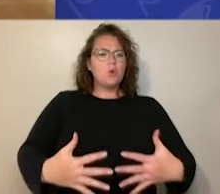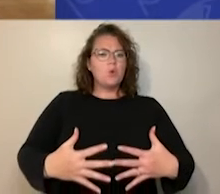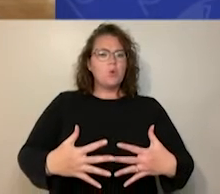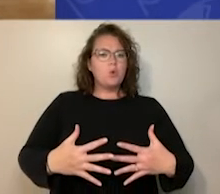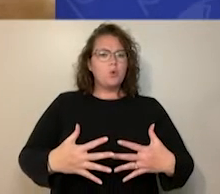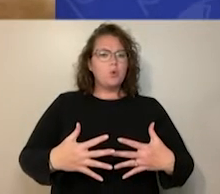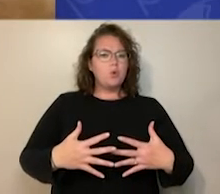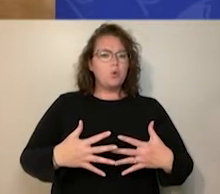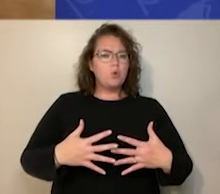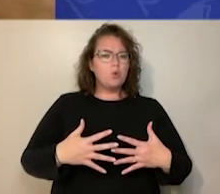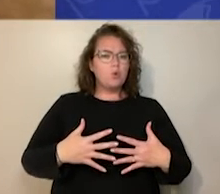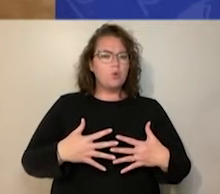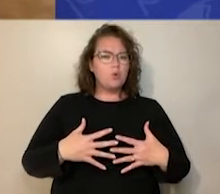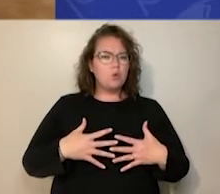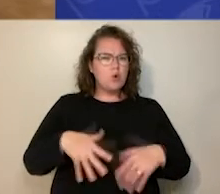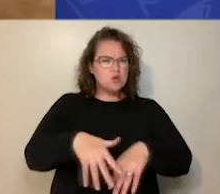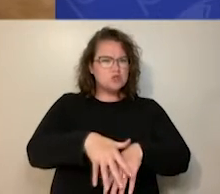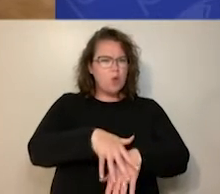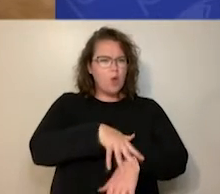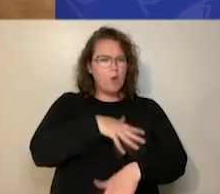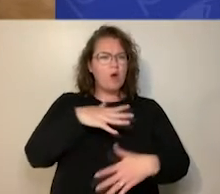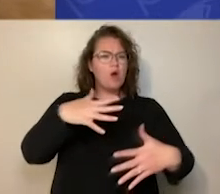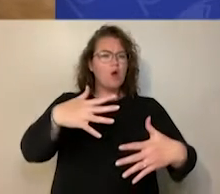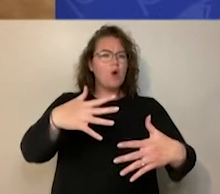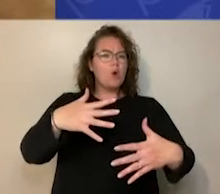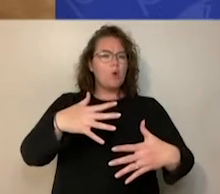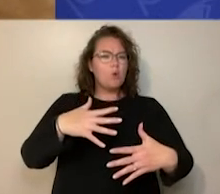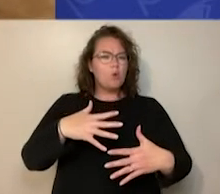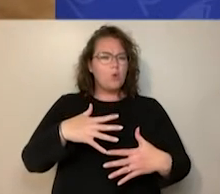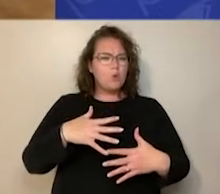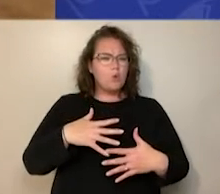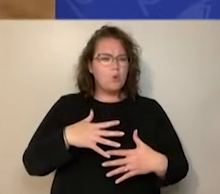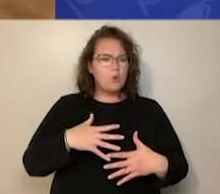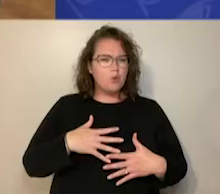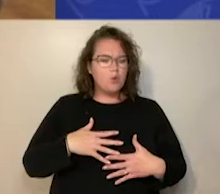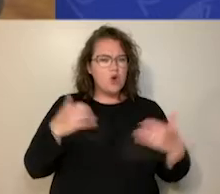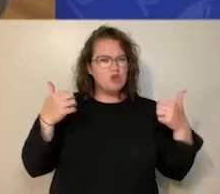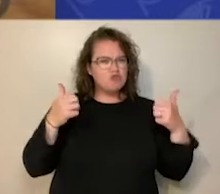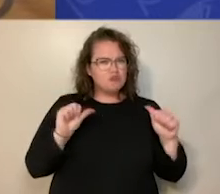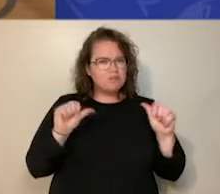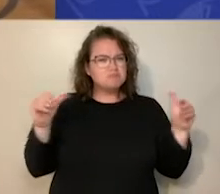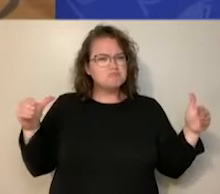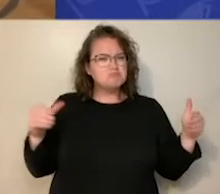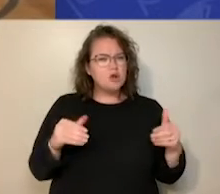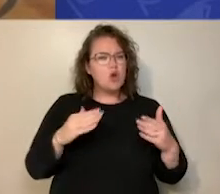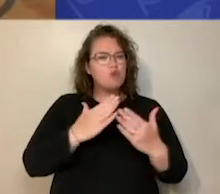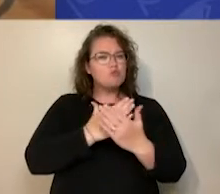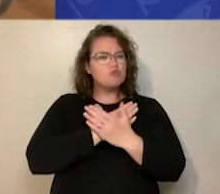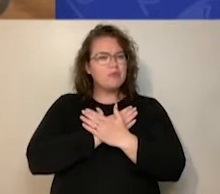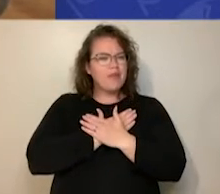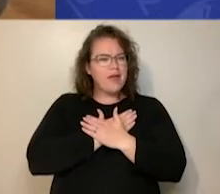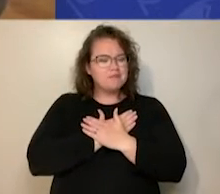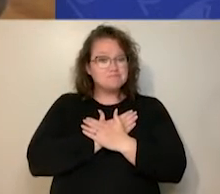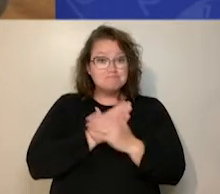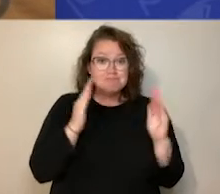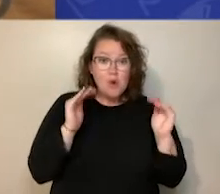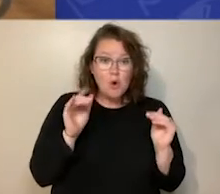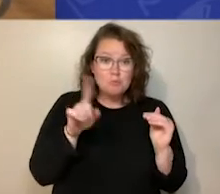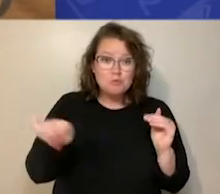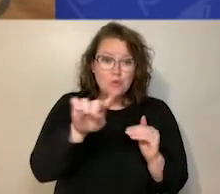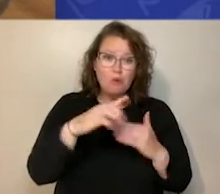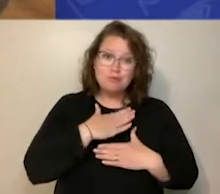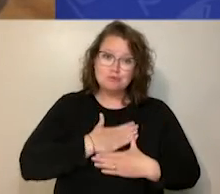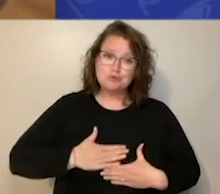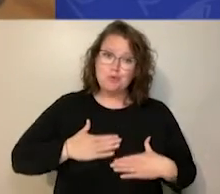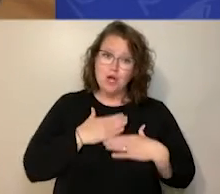slow and just trying to relax. We hope that you enjoyed our activity today. Again, make sure